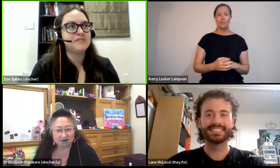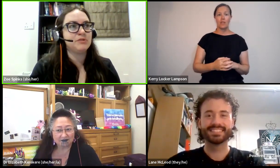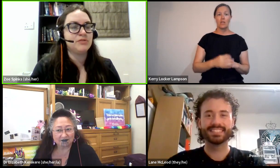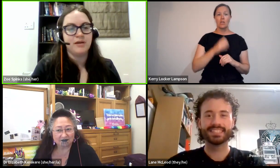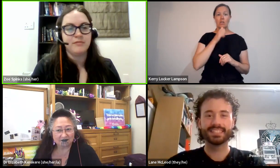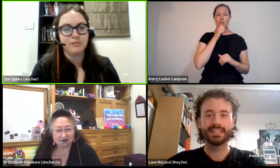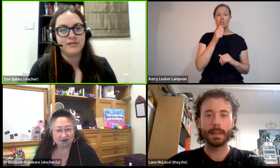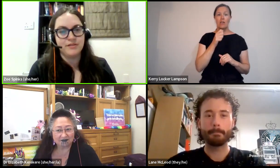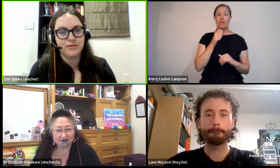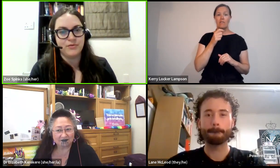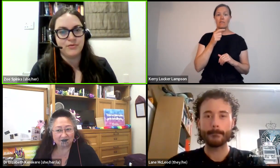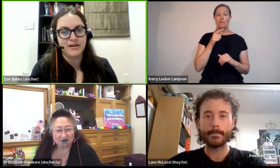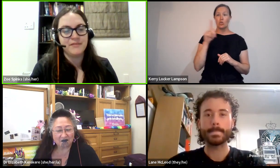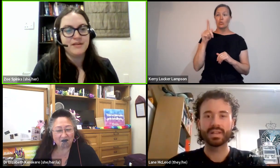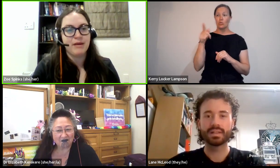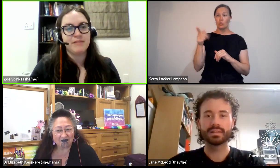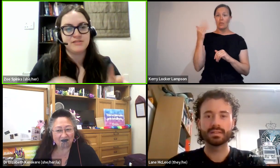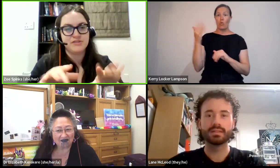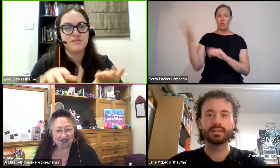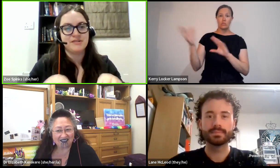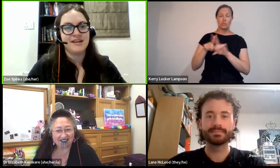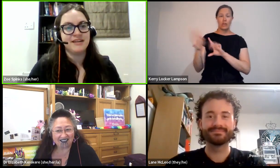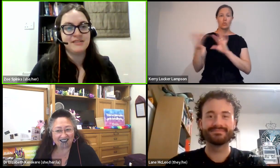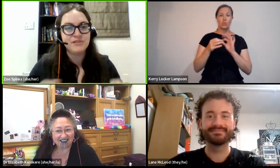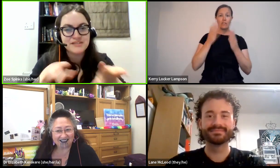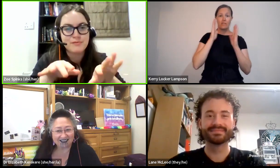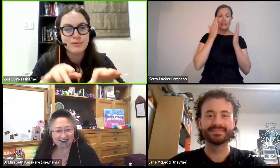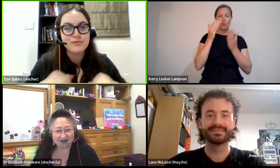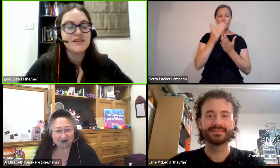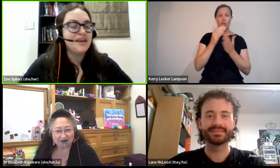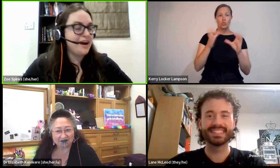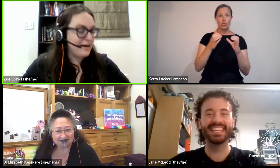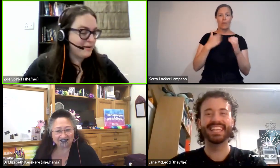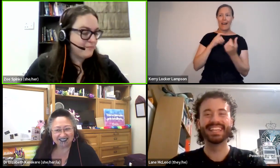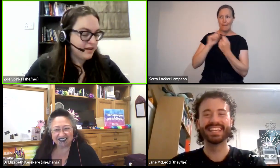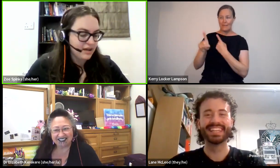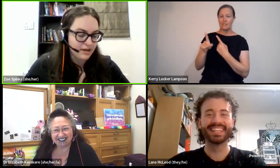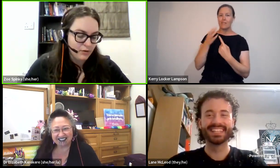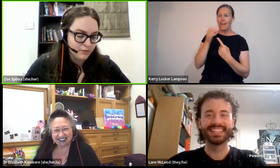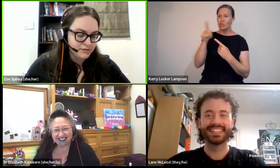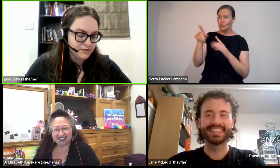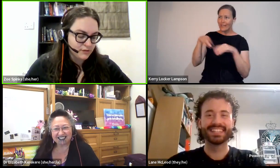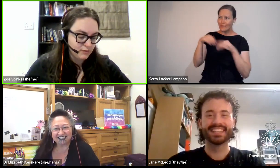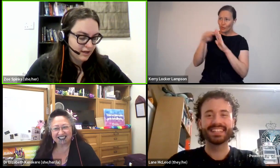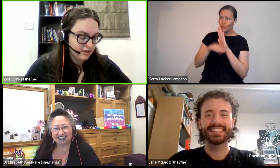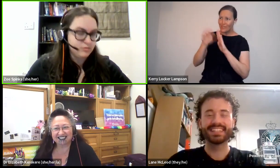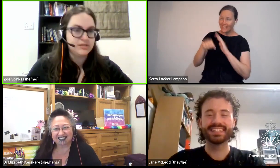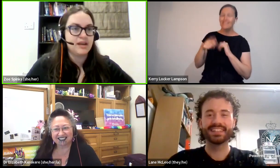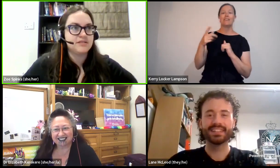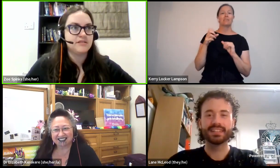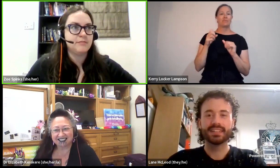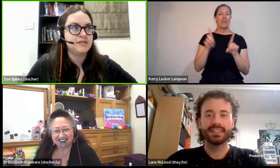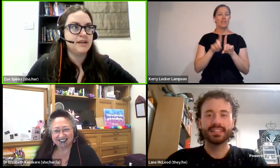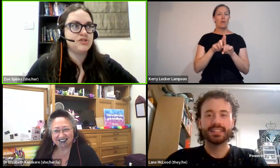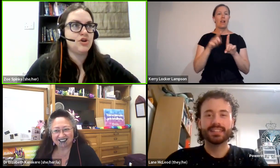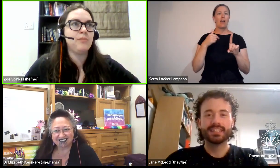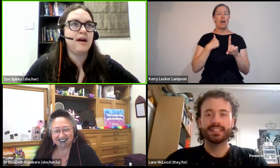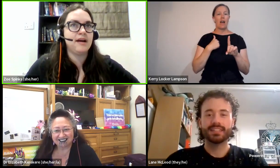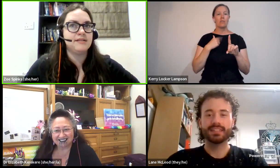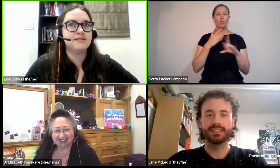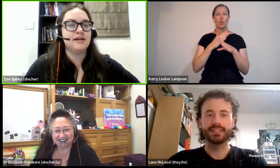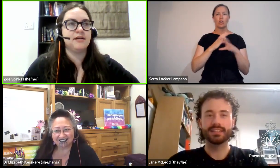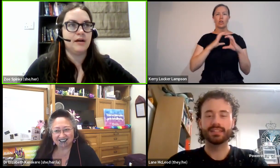the Facebook group, I'm the one who might message you and say, do you accept the rules? I'm also a communicator in my day